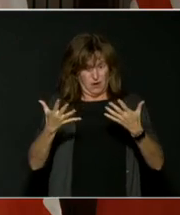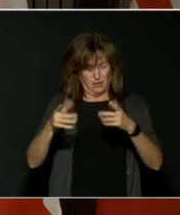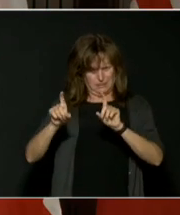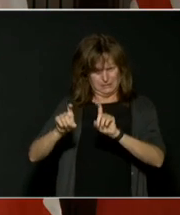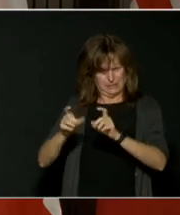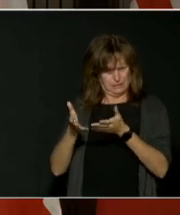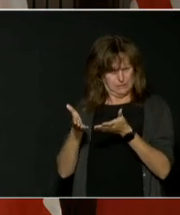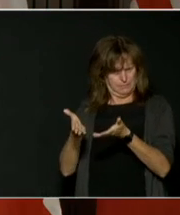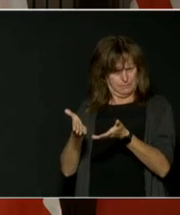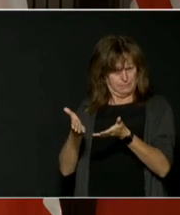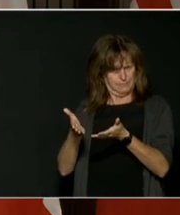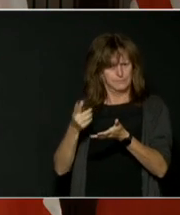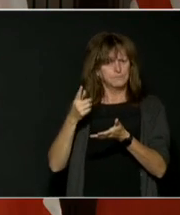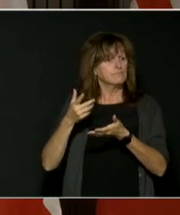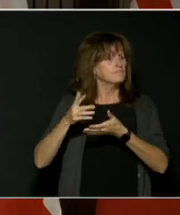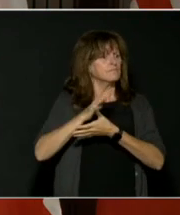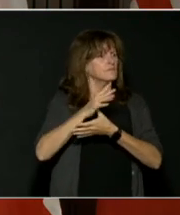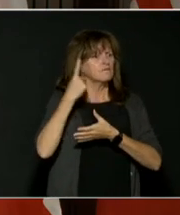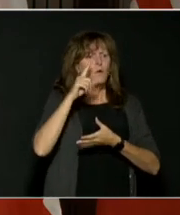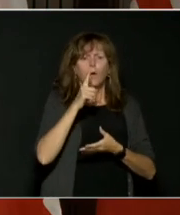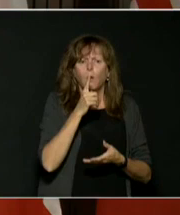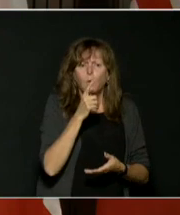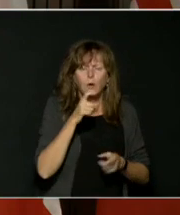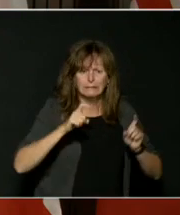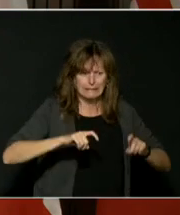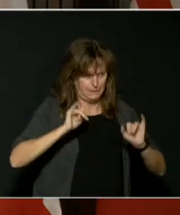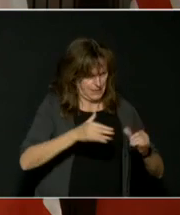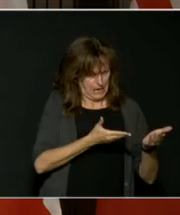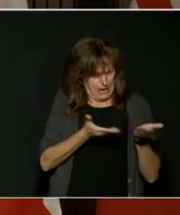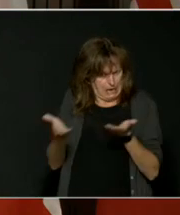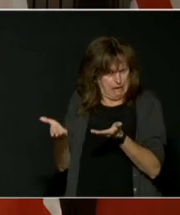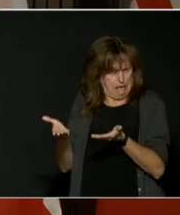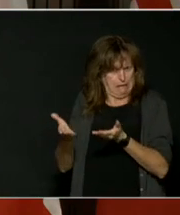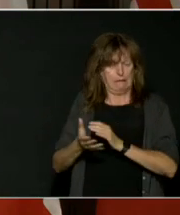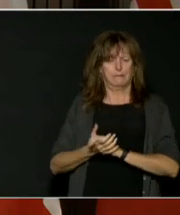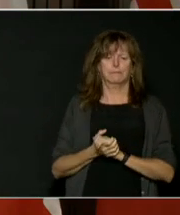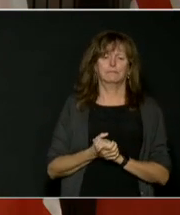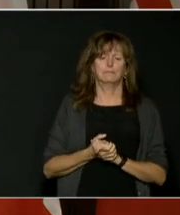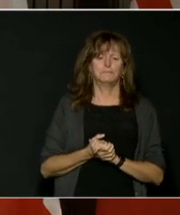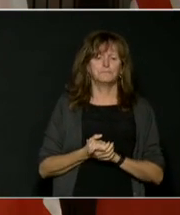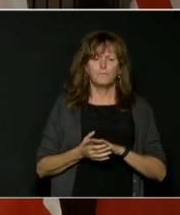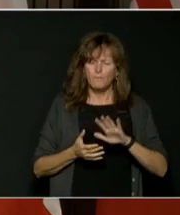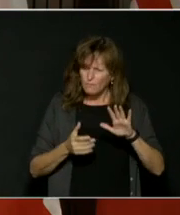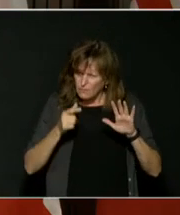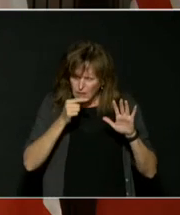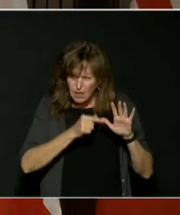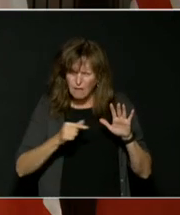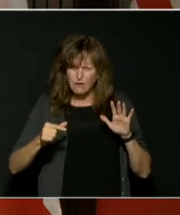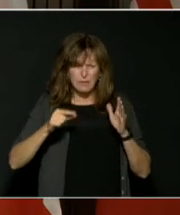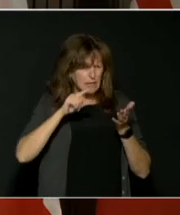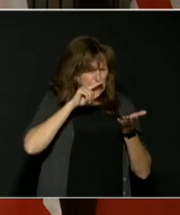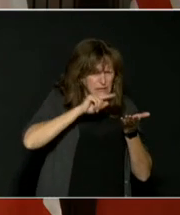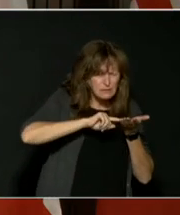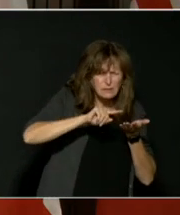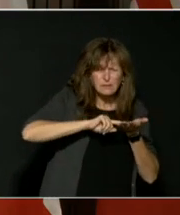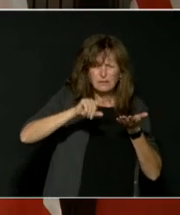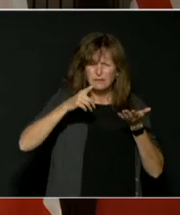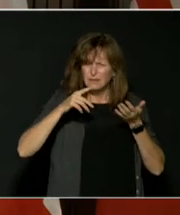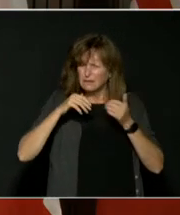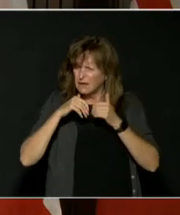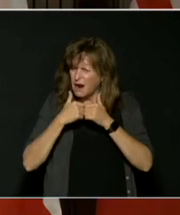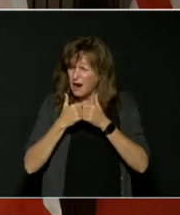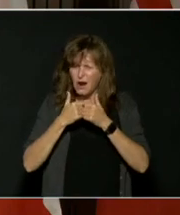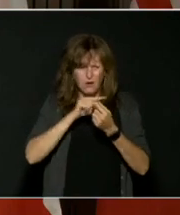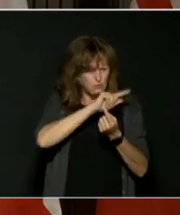most. The government is exploring all options to reduce wait times, such as extending hours at assessment centres